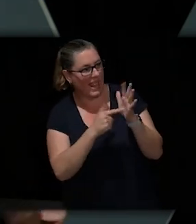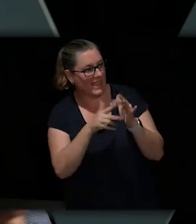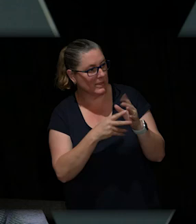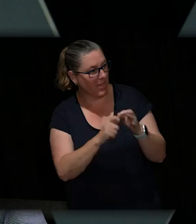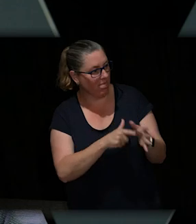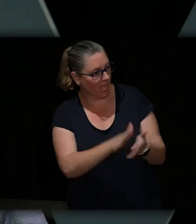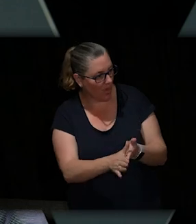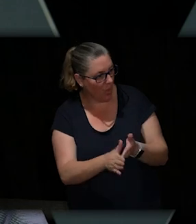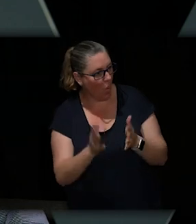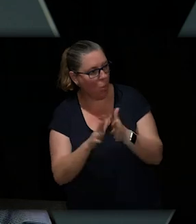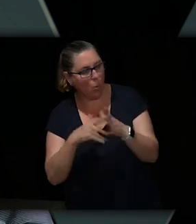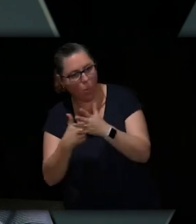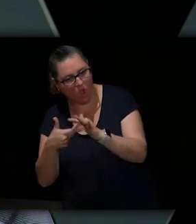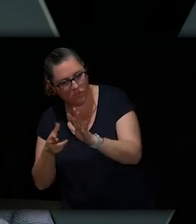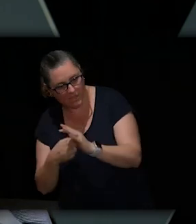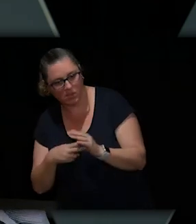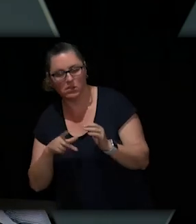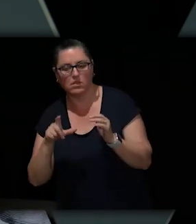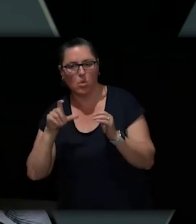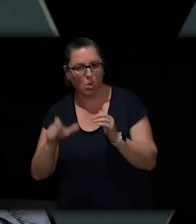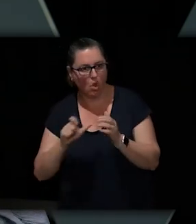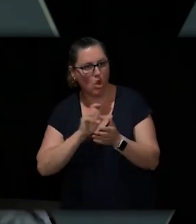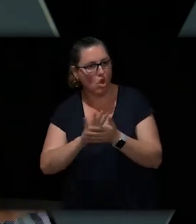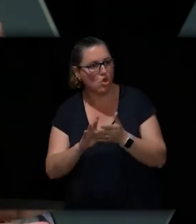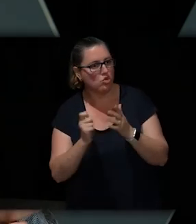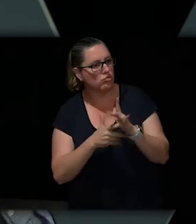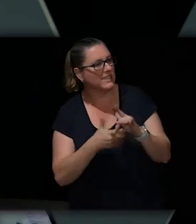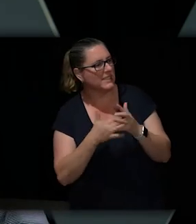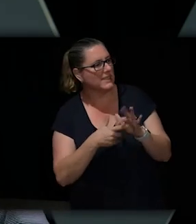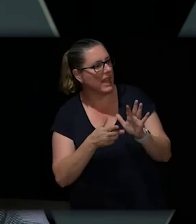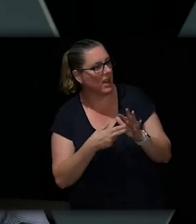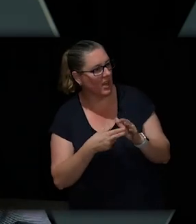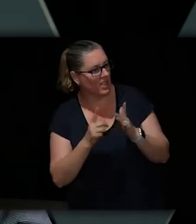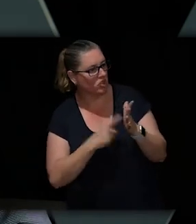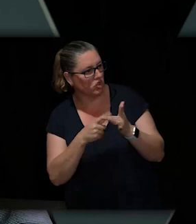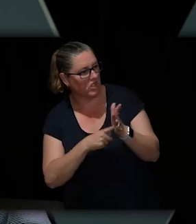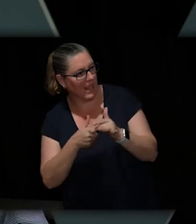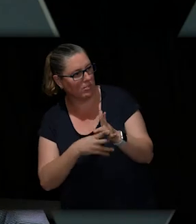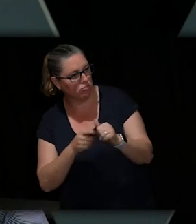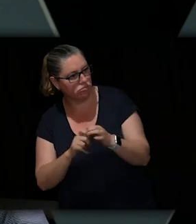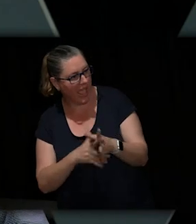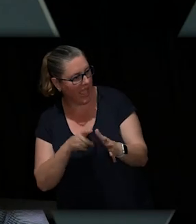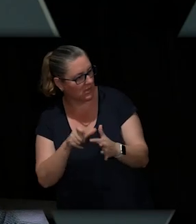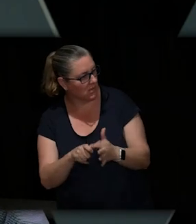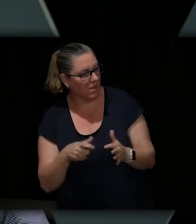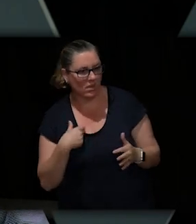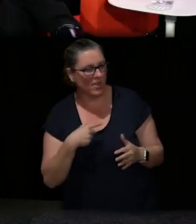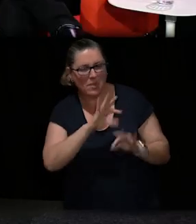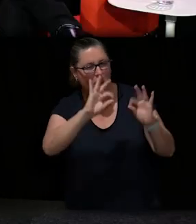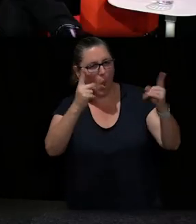Kirsten Gillibrand, but nobody, to my mind, is the person yet. And I don't know when that'll be.